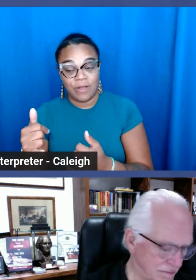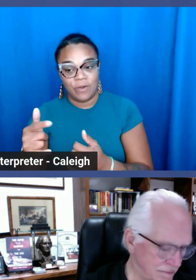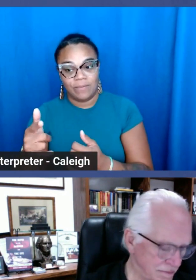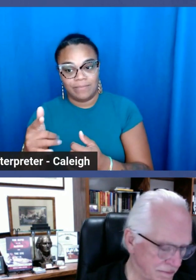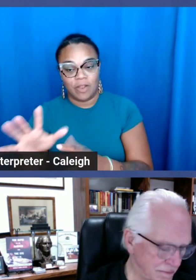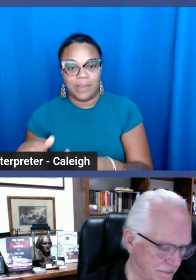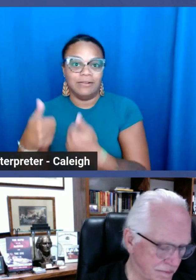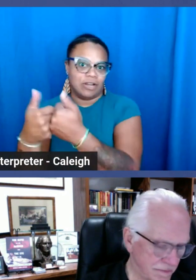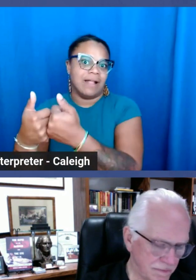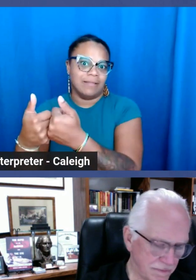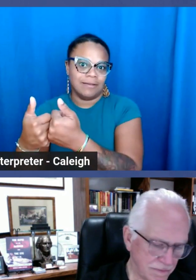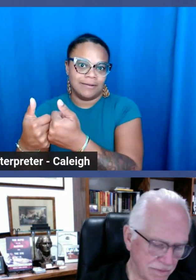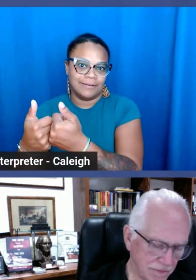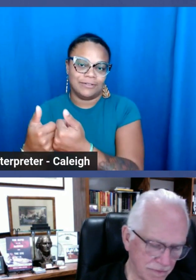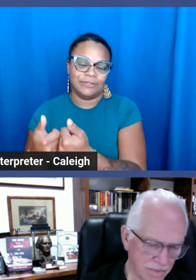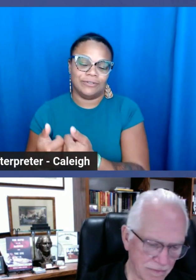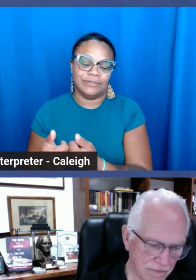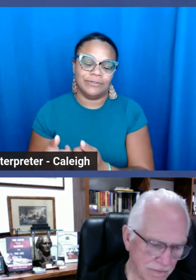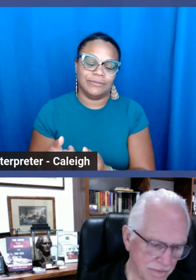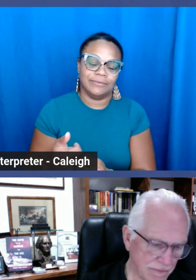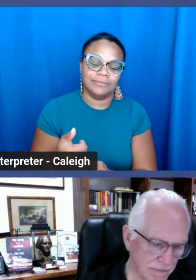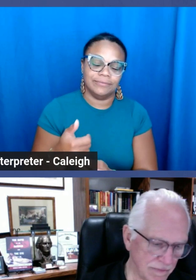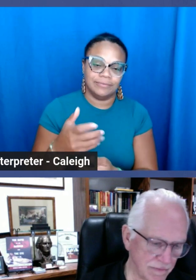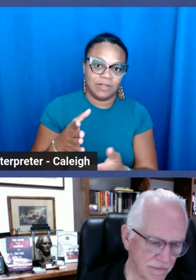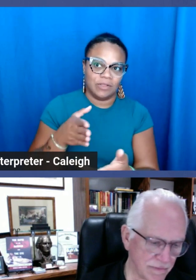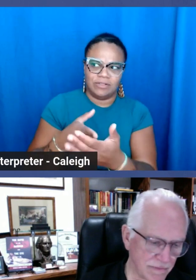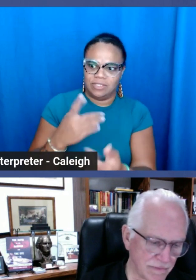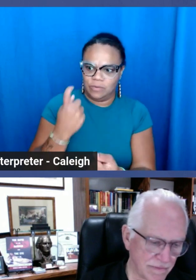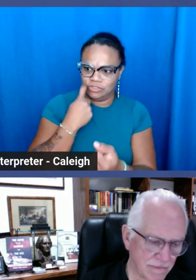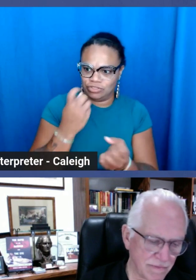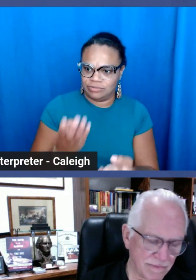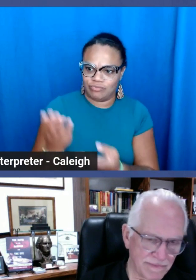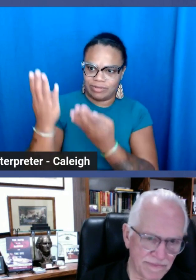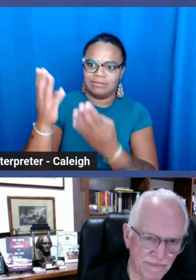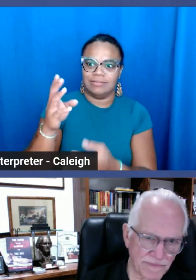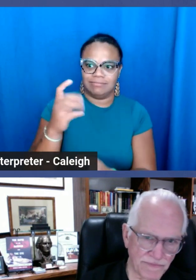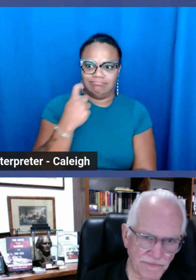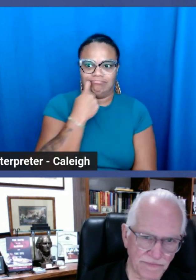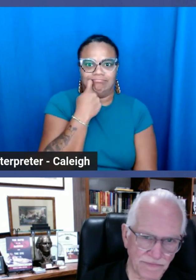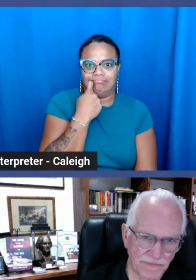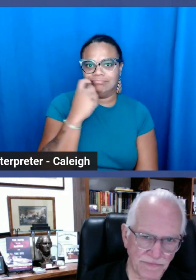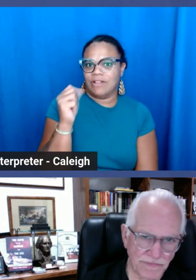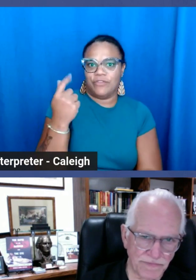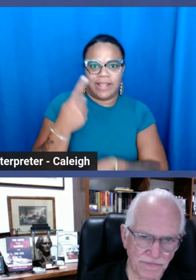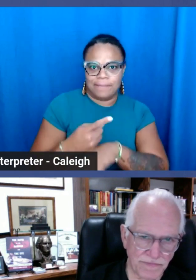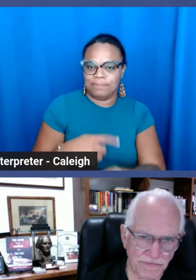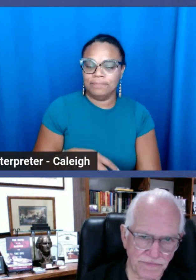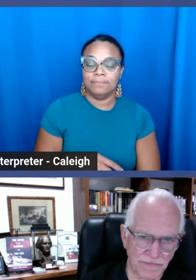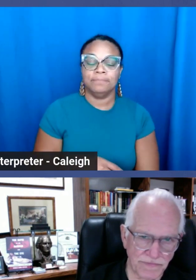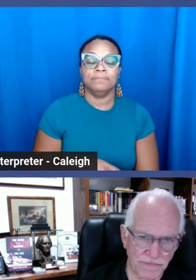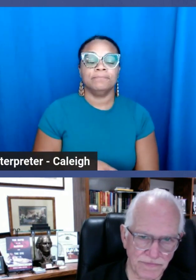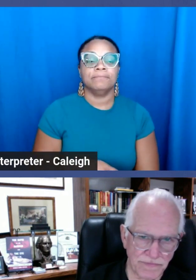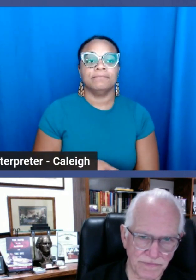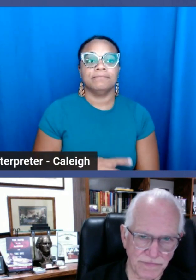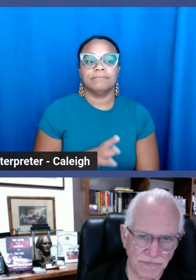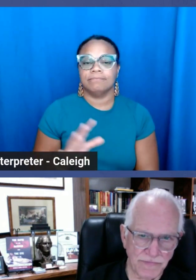challenge in a lawsuit that was just brought the other day. Where do you